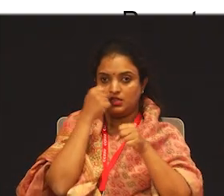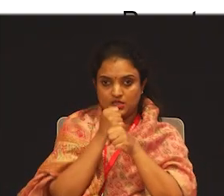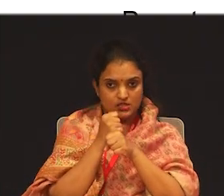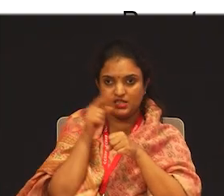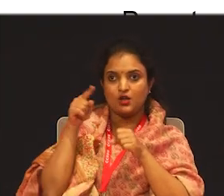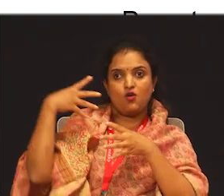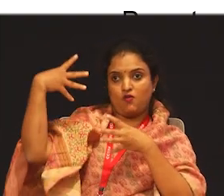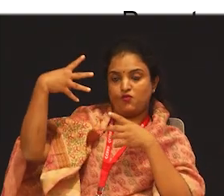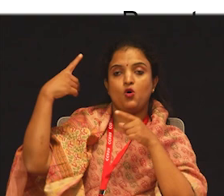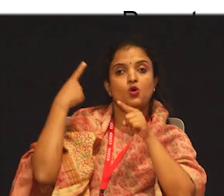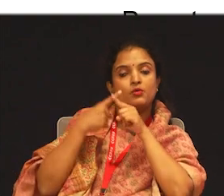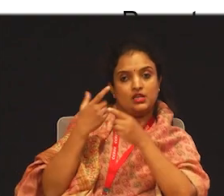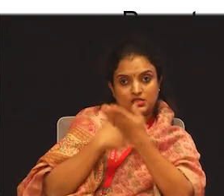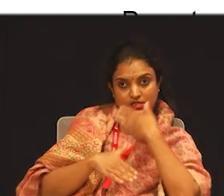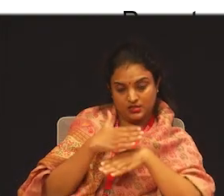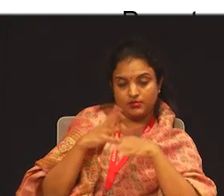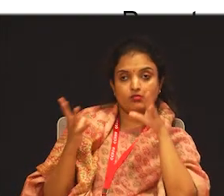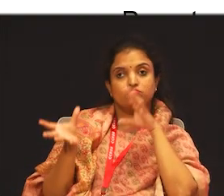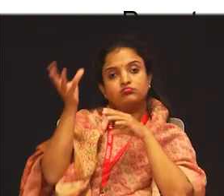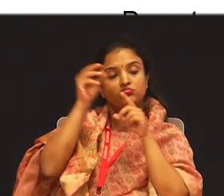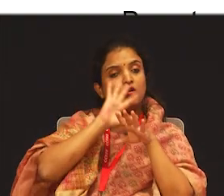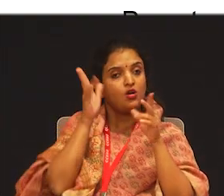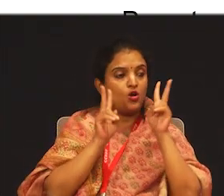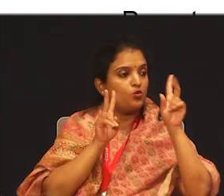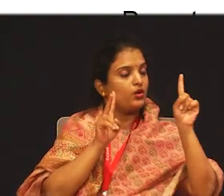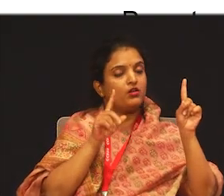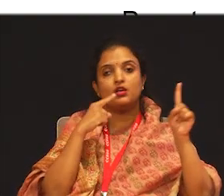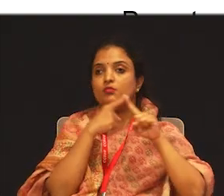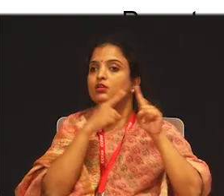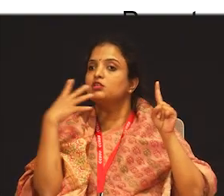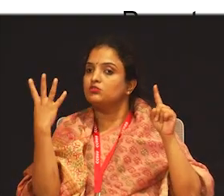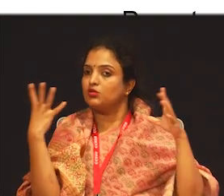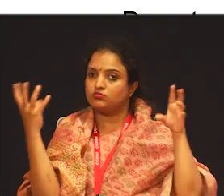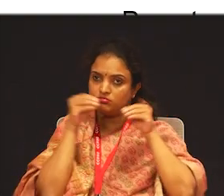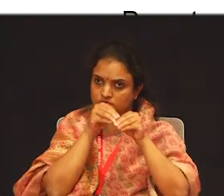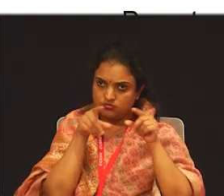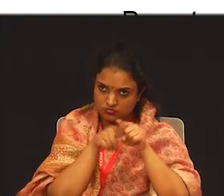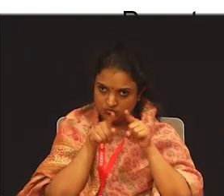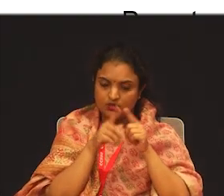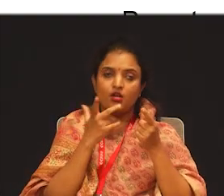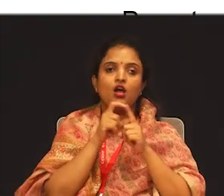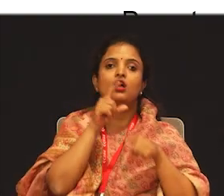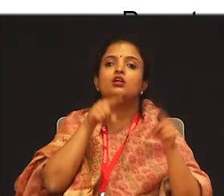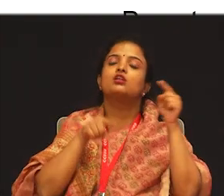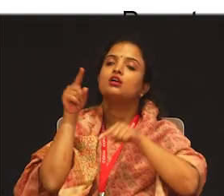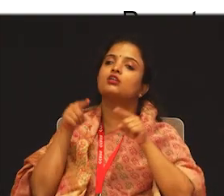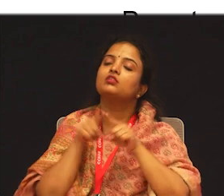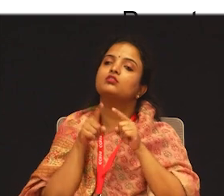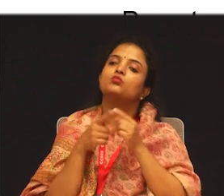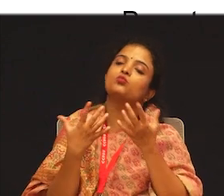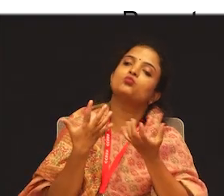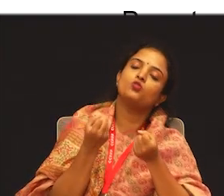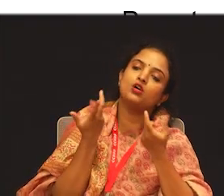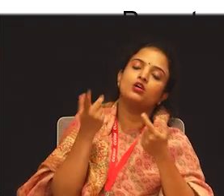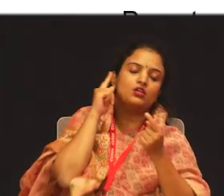okay, suppose somehow I make myself ready to do that, then how to identify the diverse needs is another challenge in front